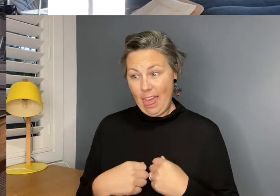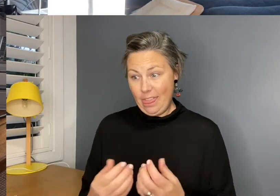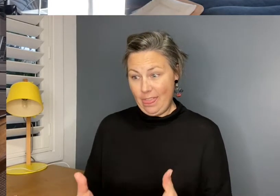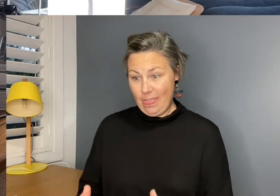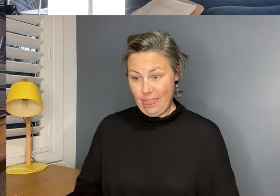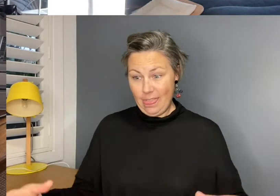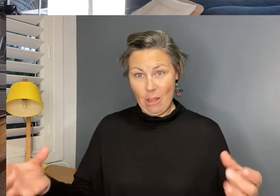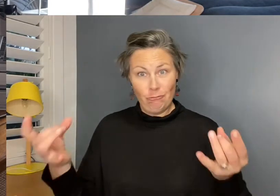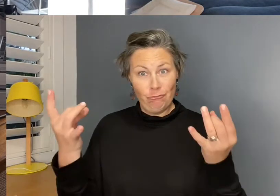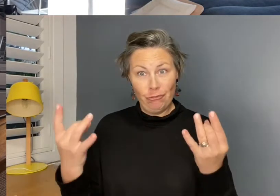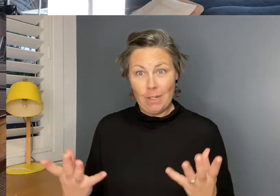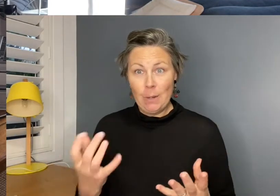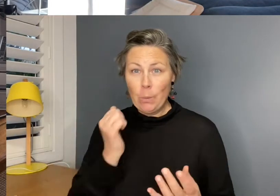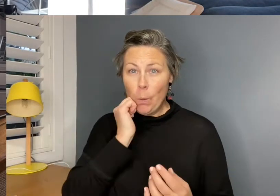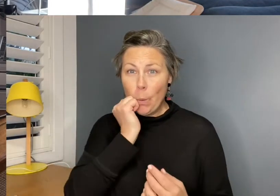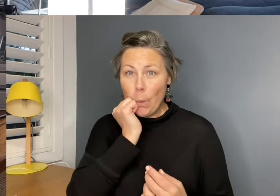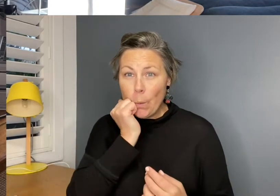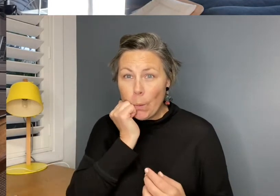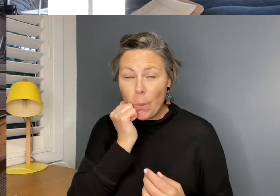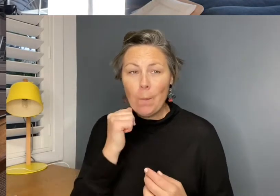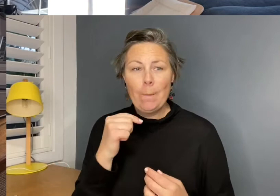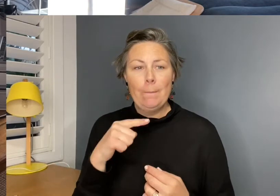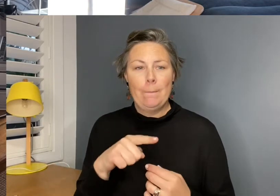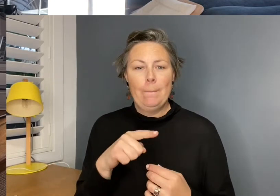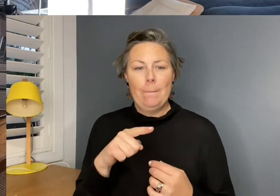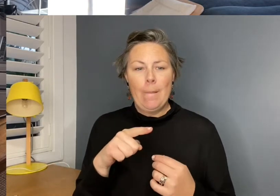dim lamps on.